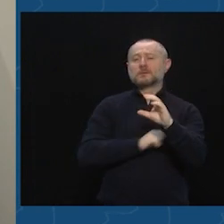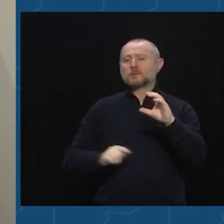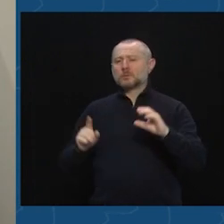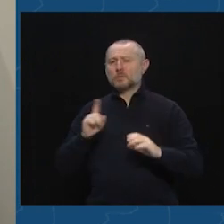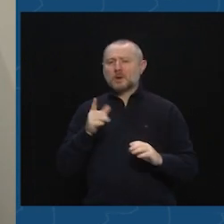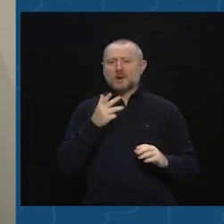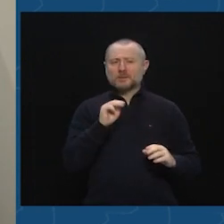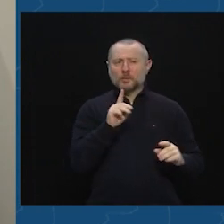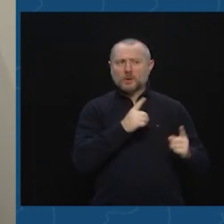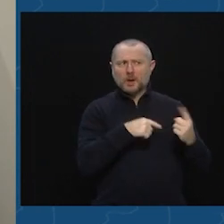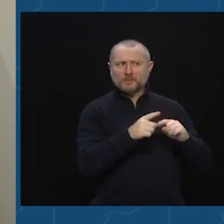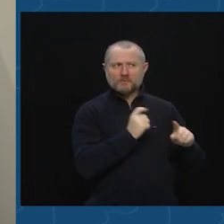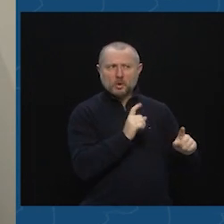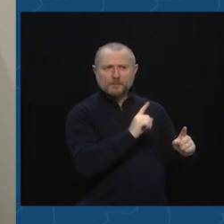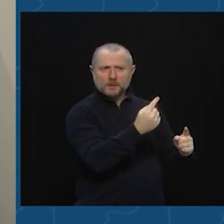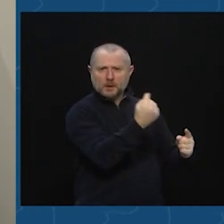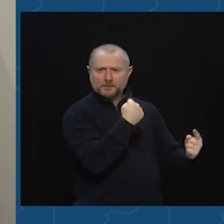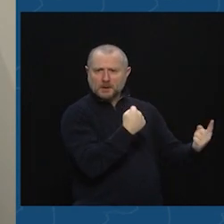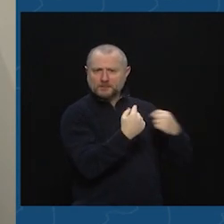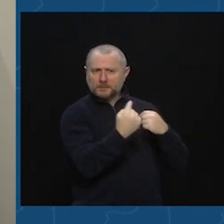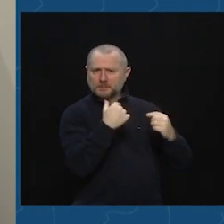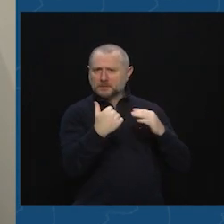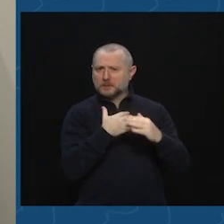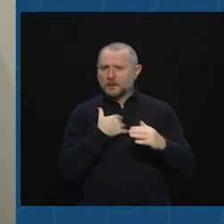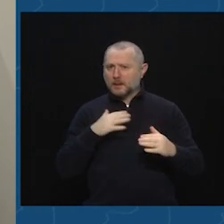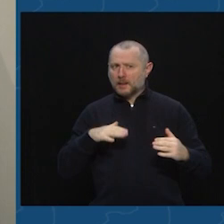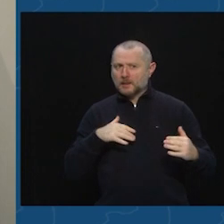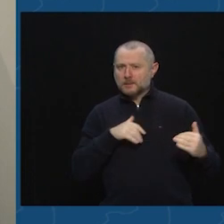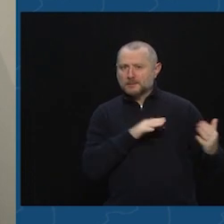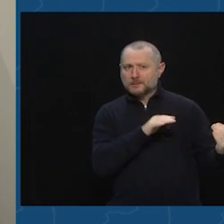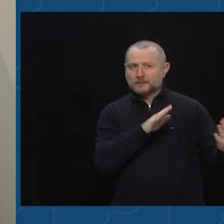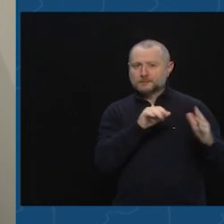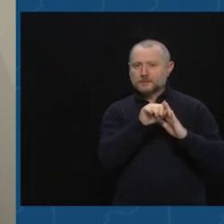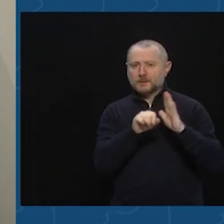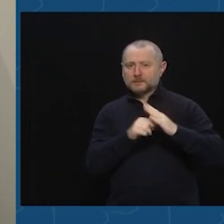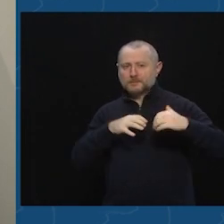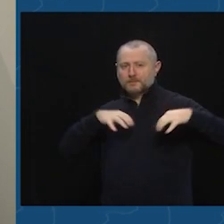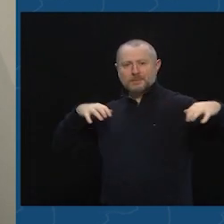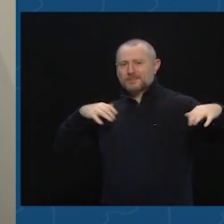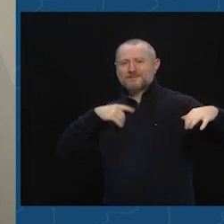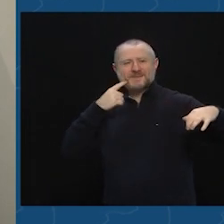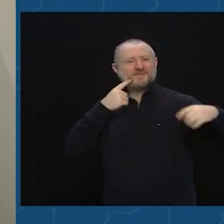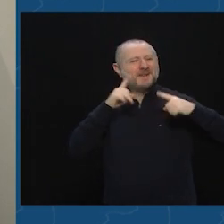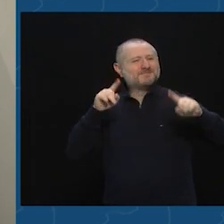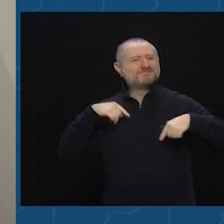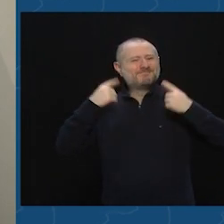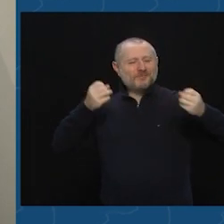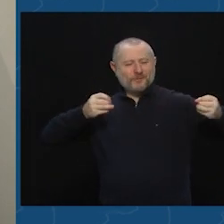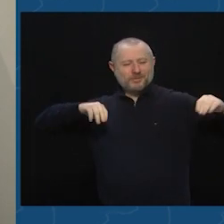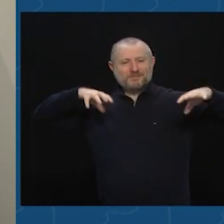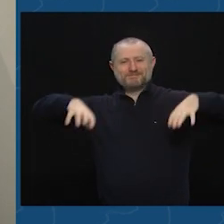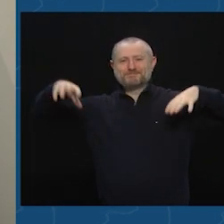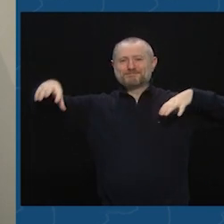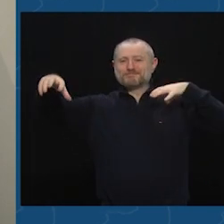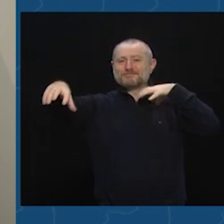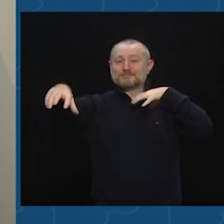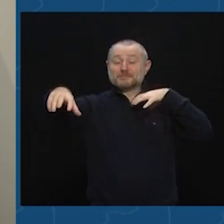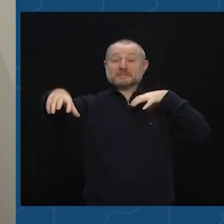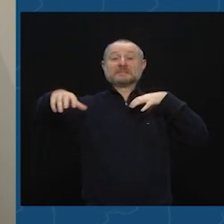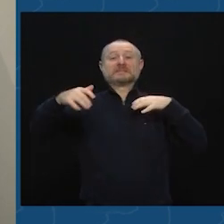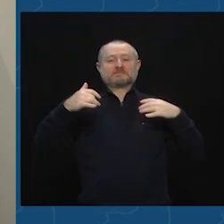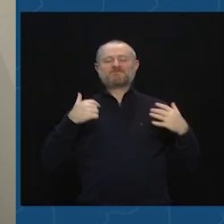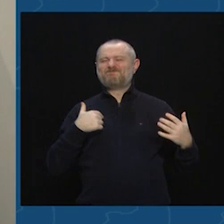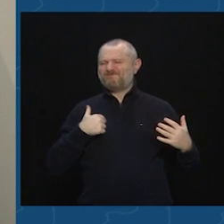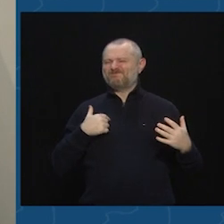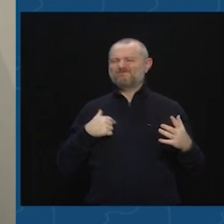been tackled successfully, in my judgment, in the past. And that's why I announced in my State of the State this formation of an interstate task